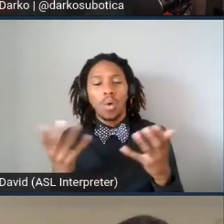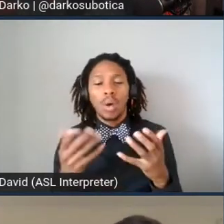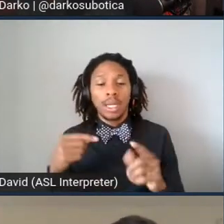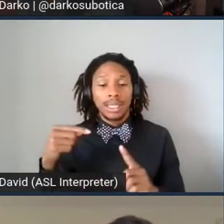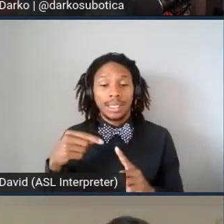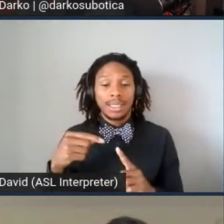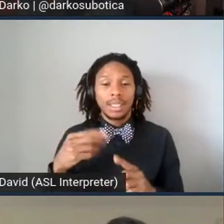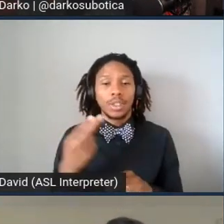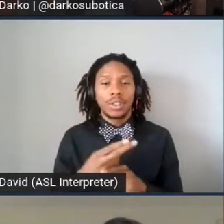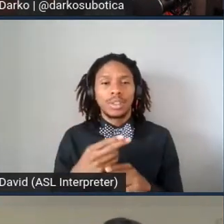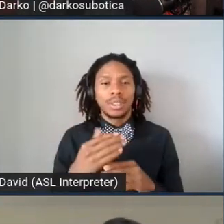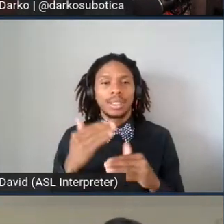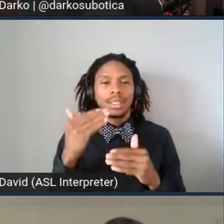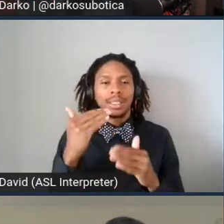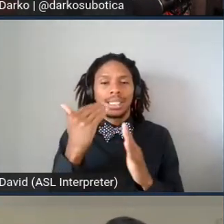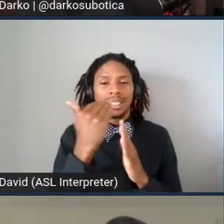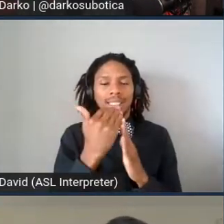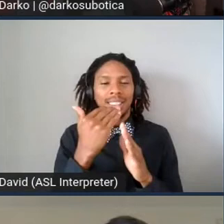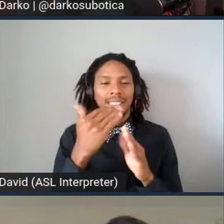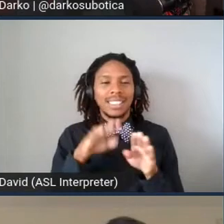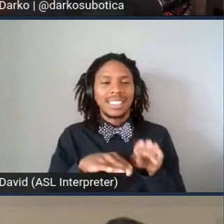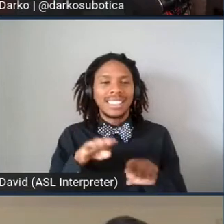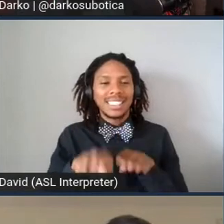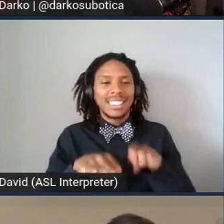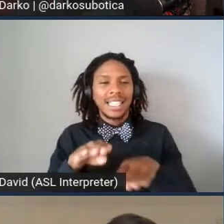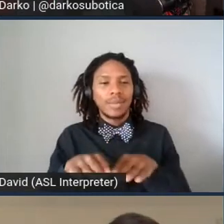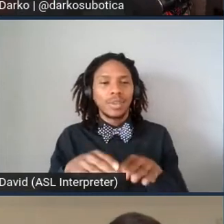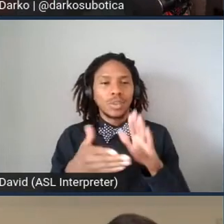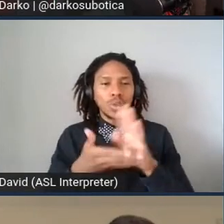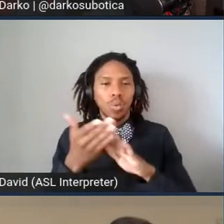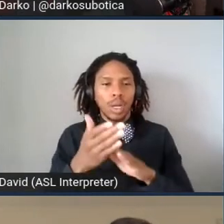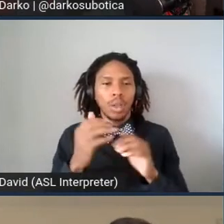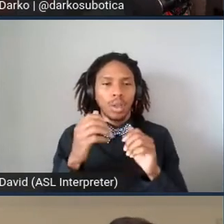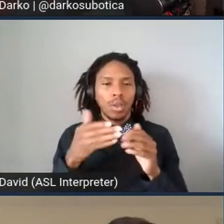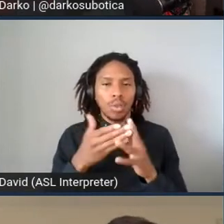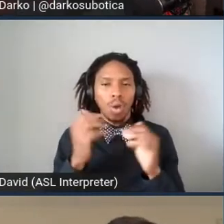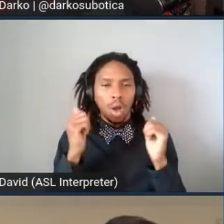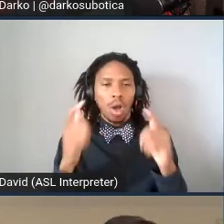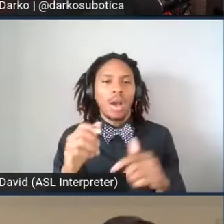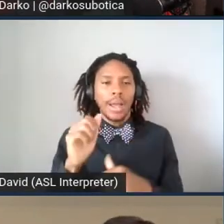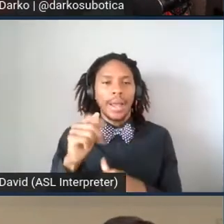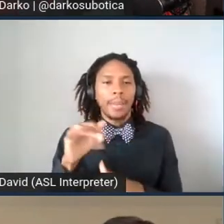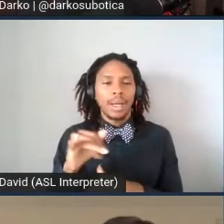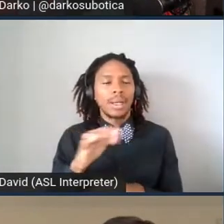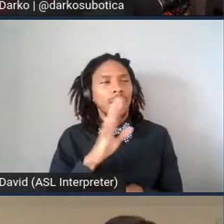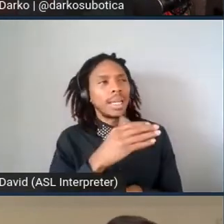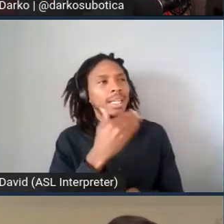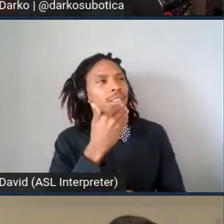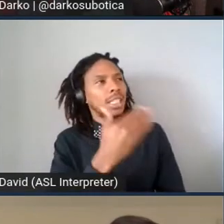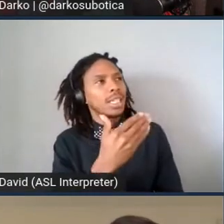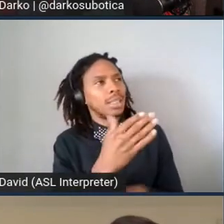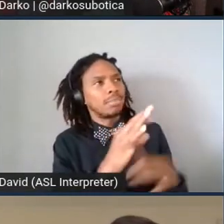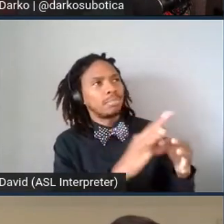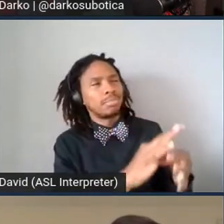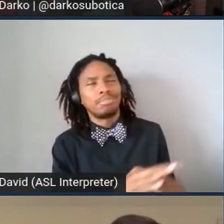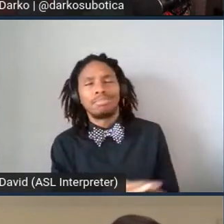actually uses step functions to run it through all of the APIs. So depending, and actually that's a great segue